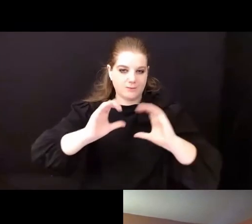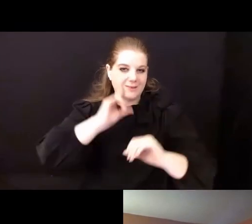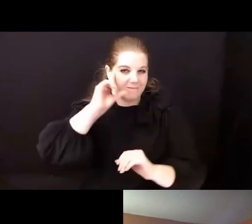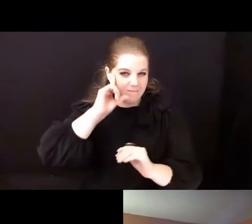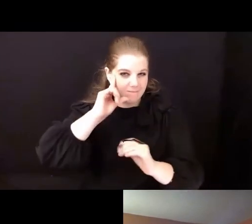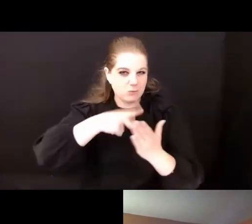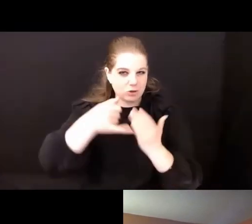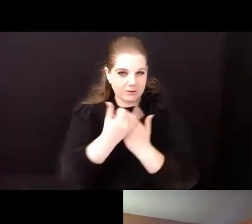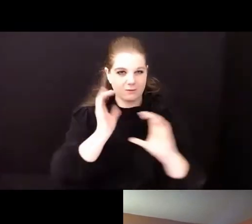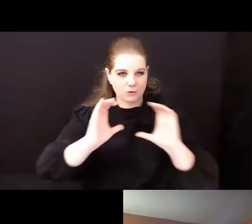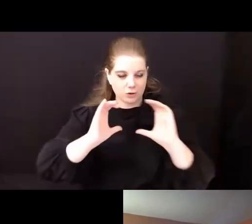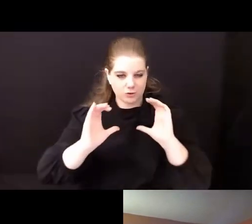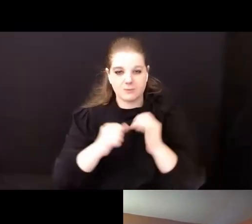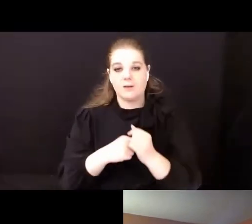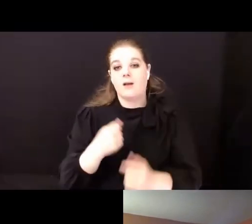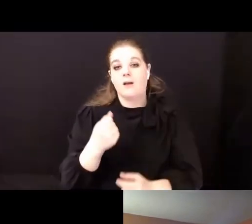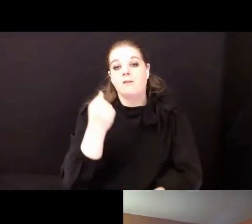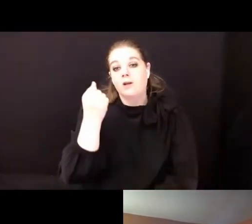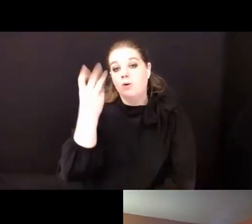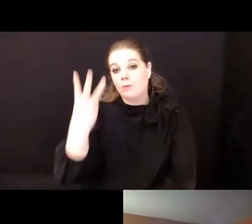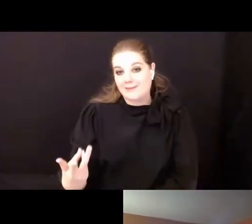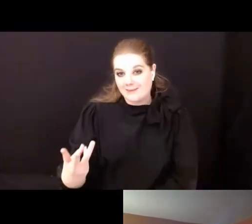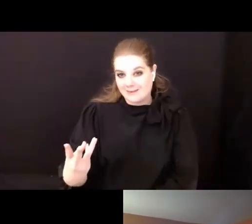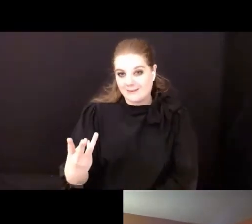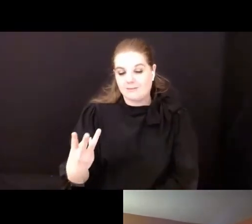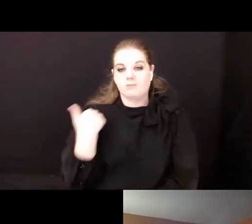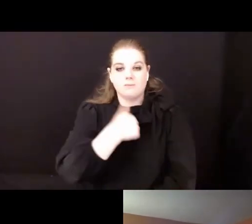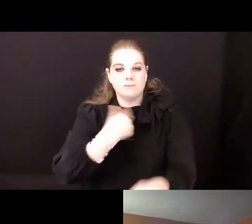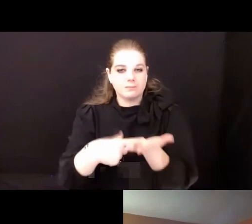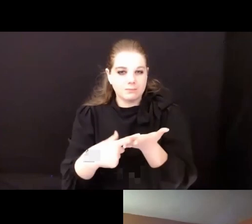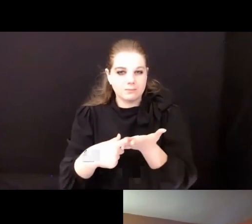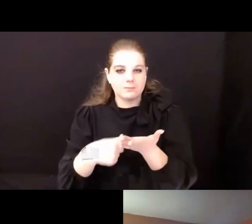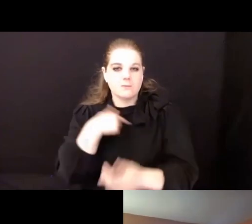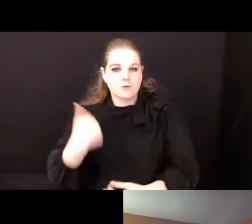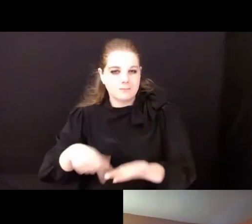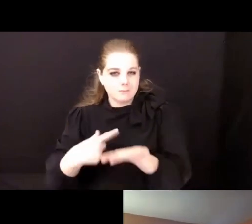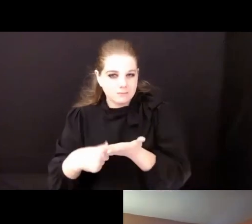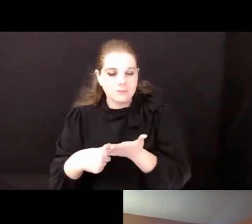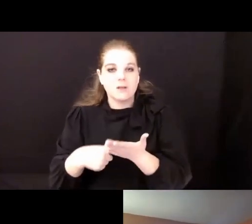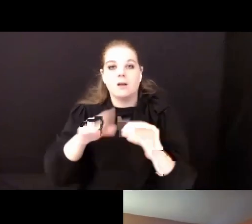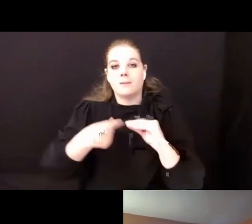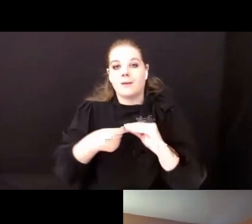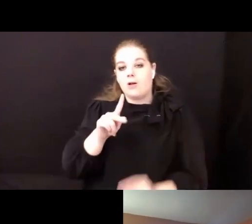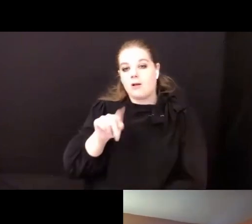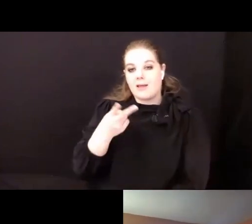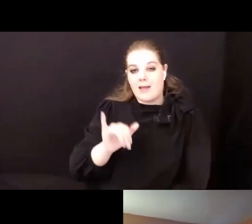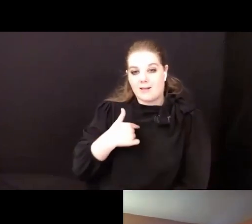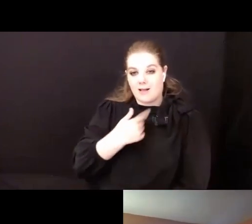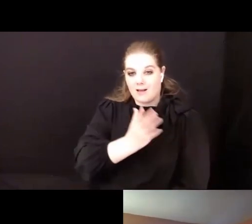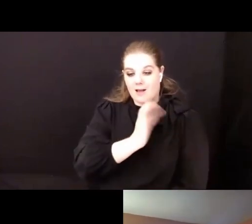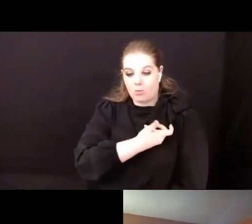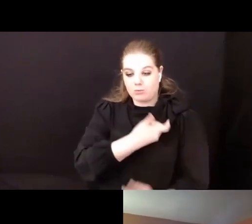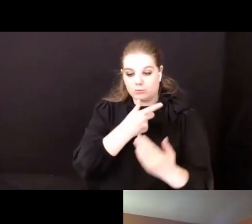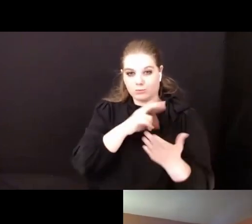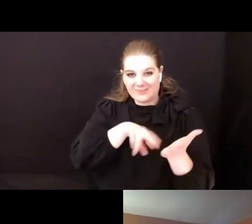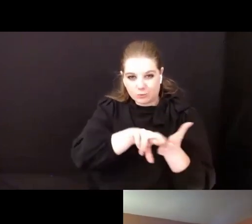Every Wednesday we've been having these China talks about the research that Kathy and I have been doing collectively in China,